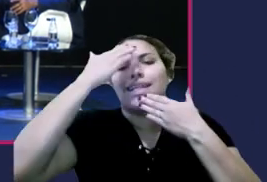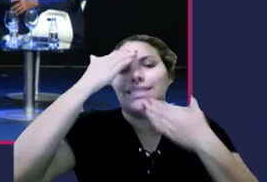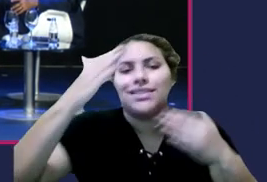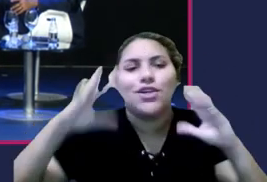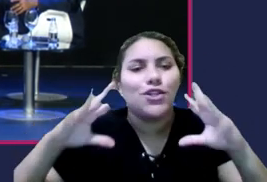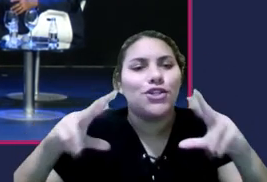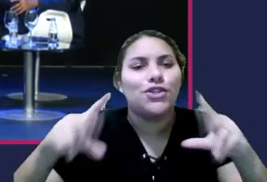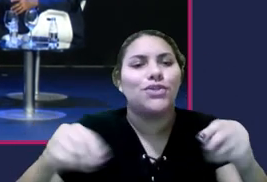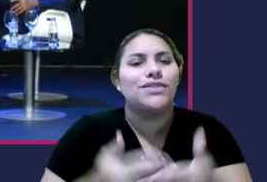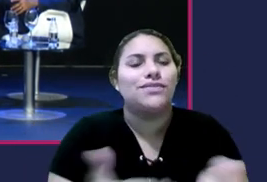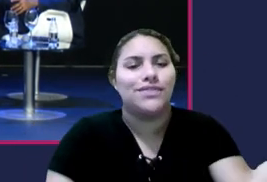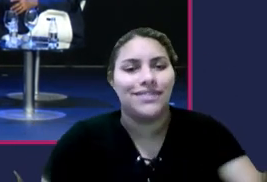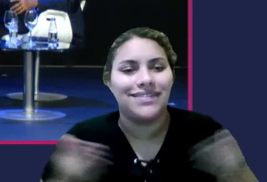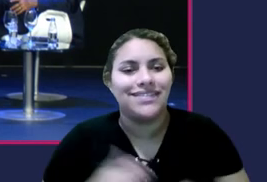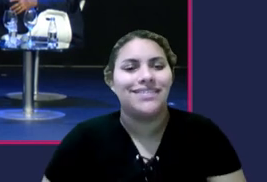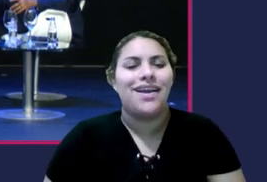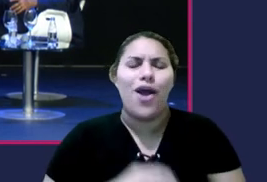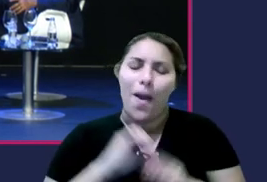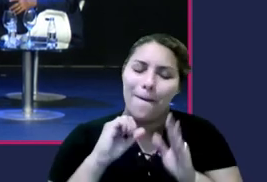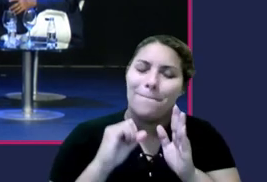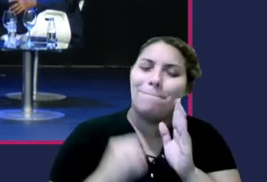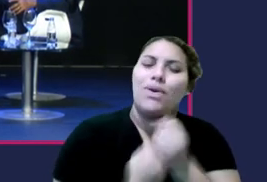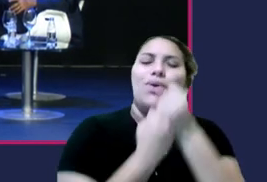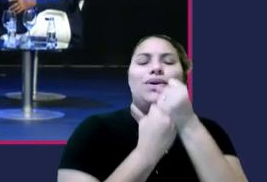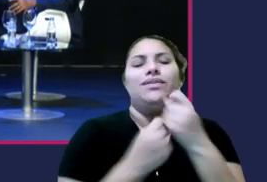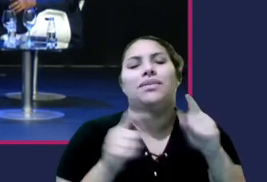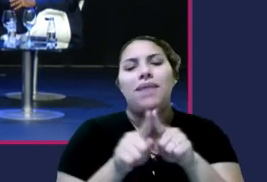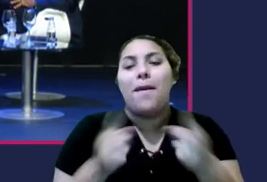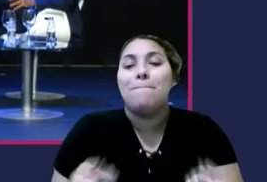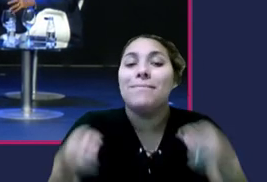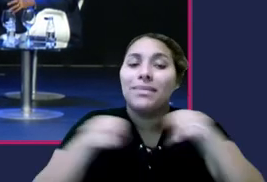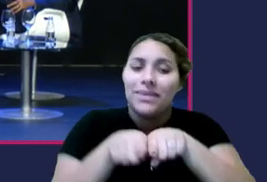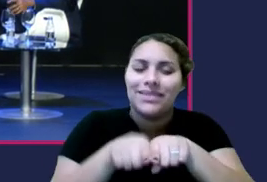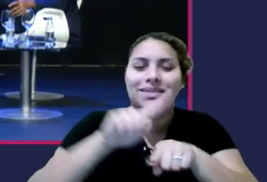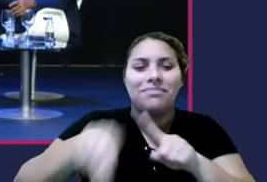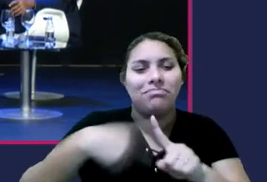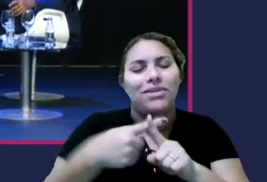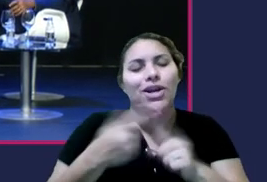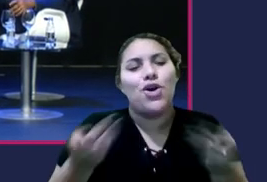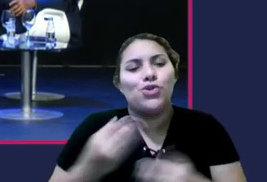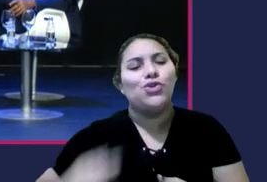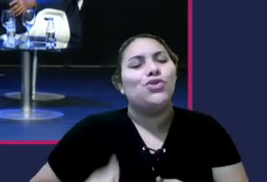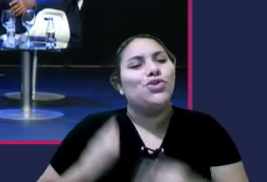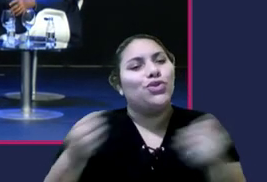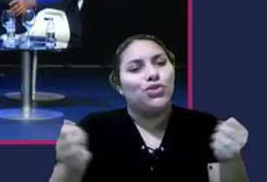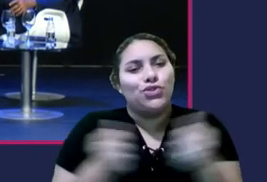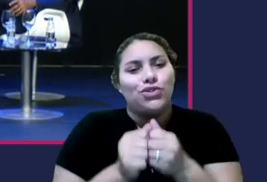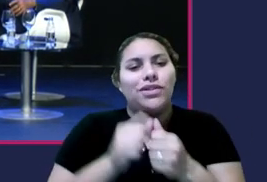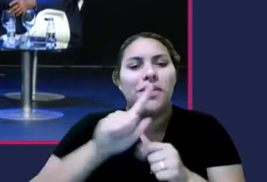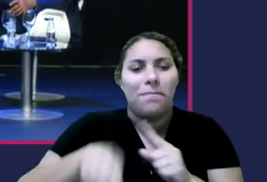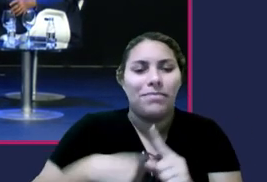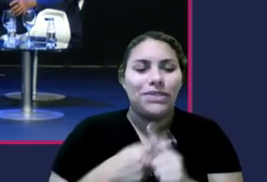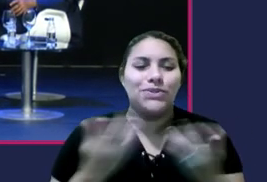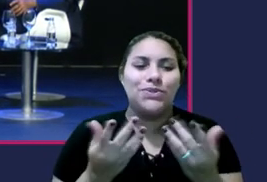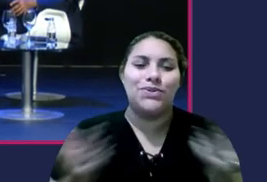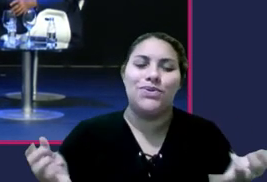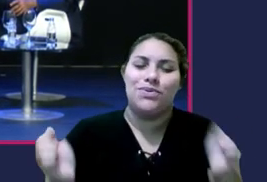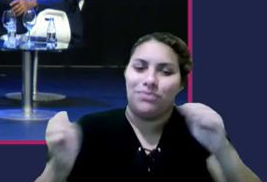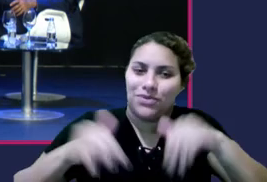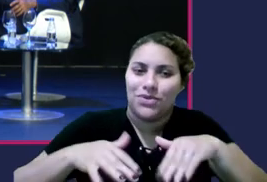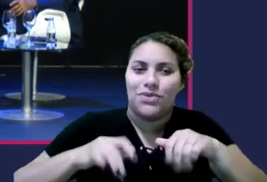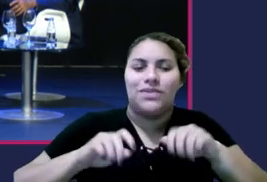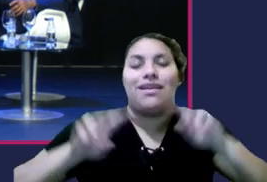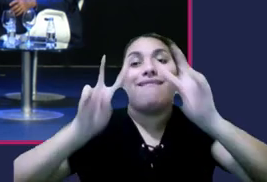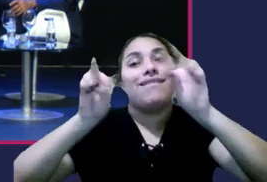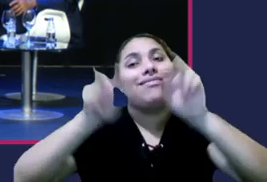to thank you all for your support, as always, your partnership, and to